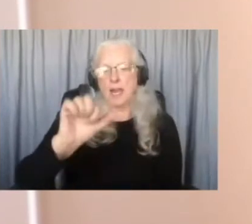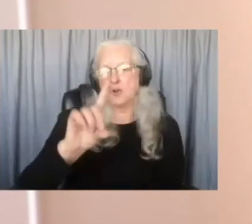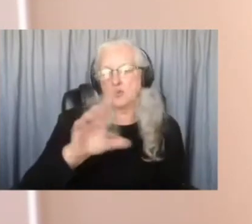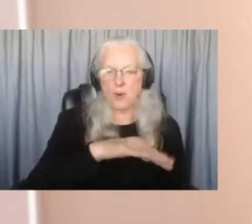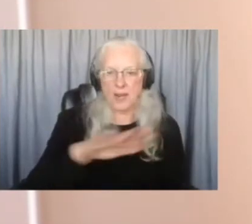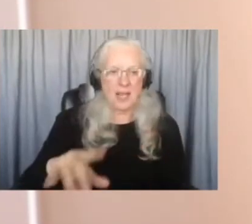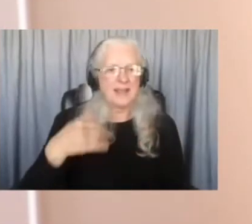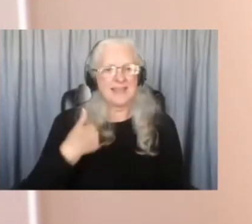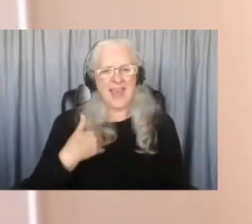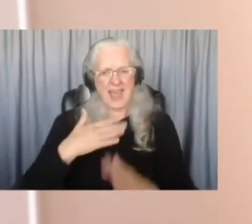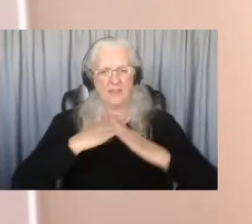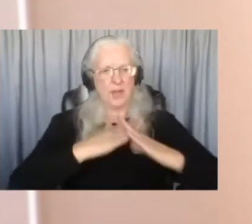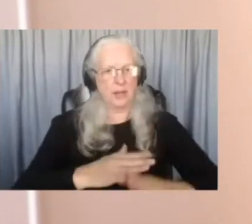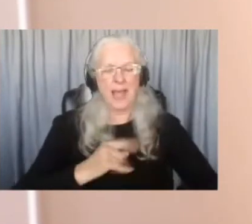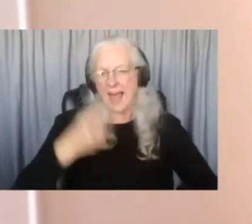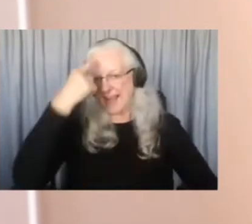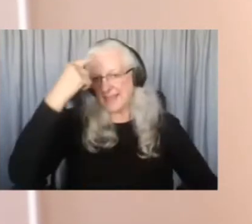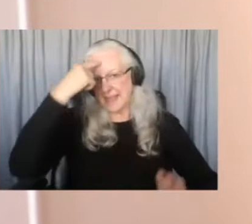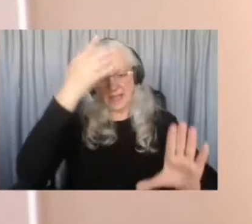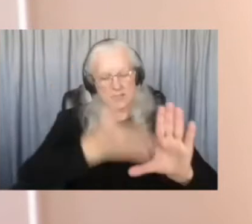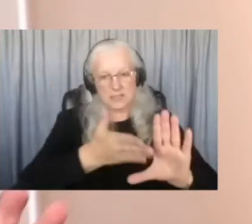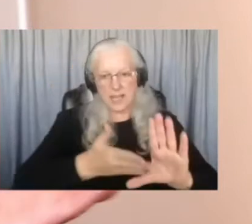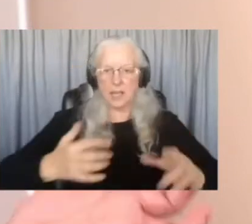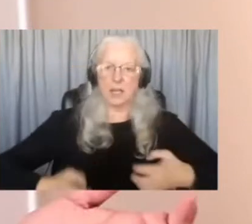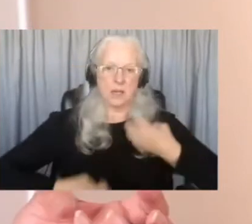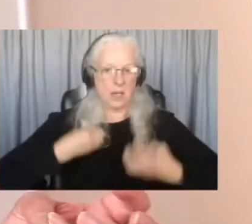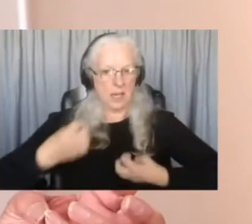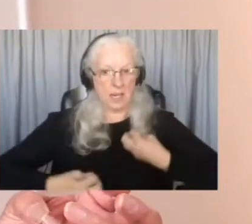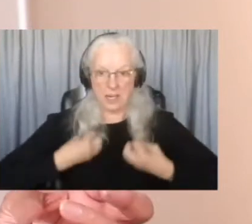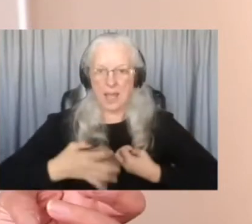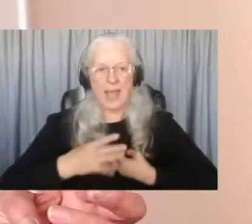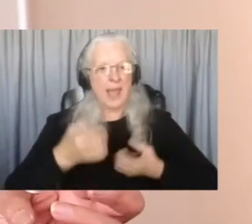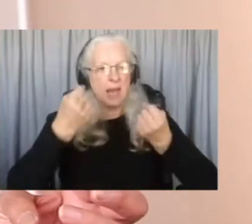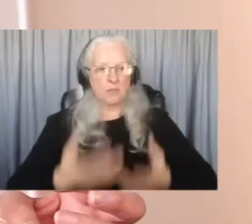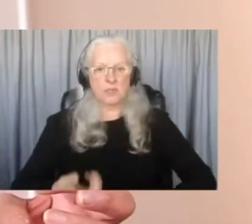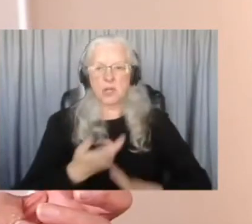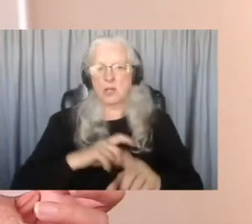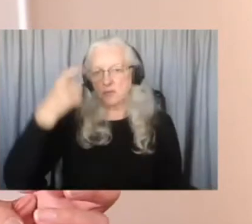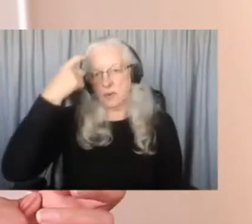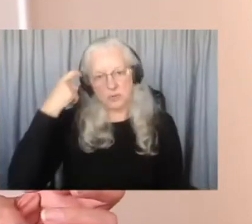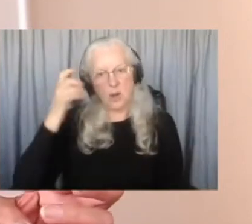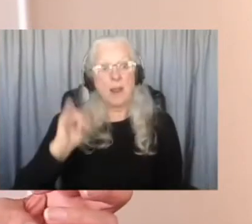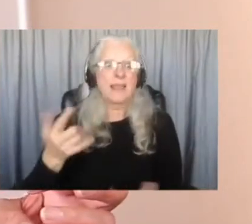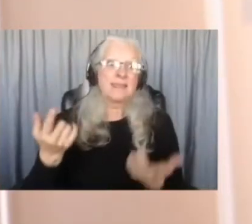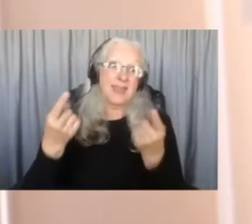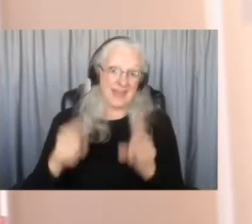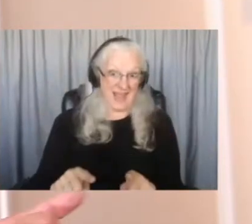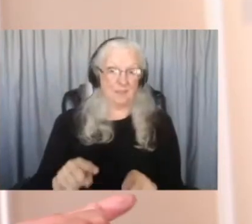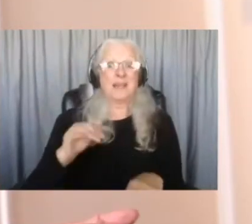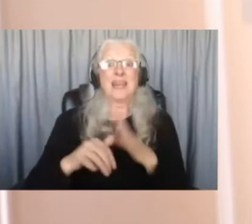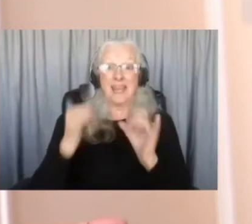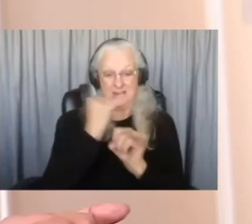psychological, emotional, and it was caused by trauma that happened to us at residential schools. I'm really sure of that. We